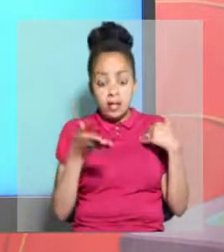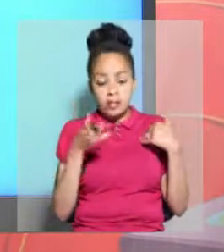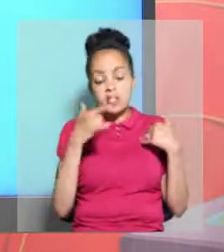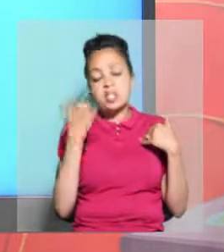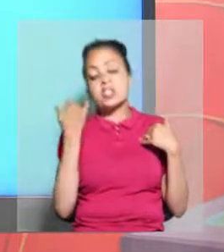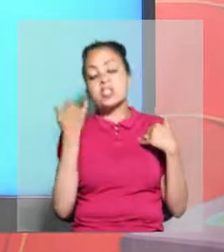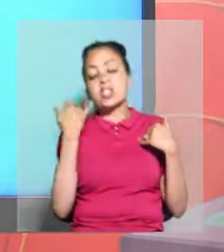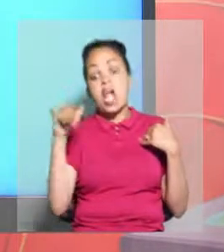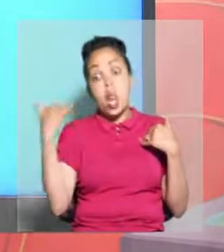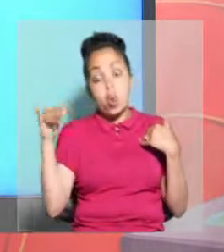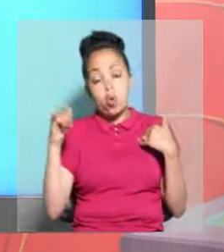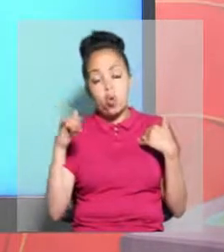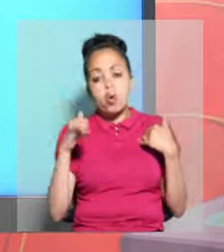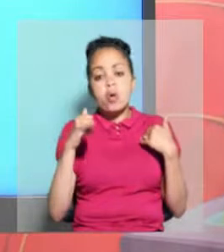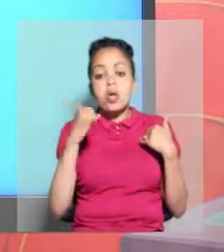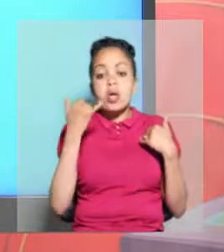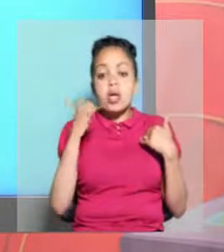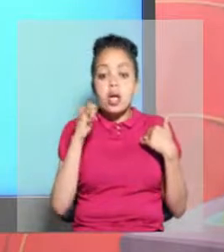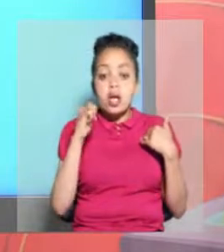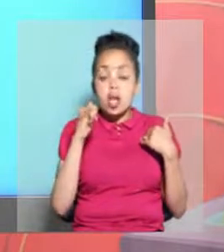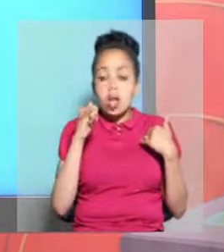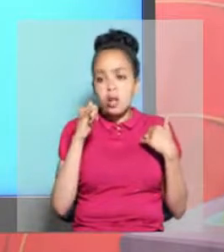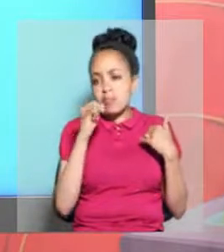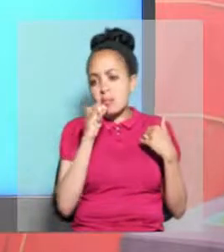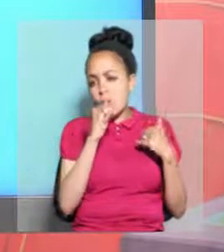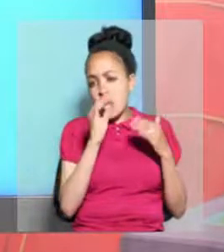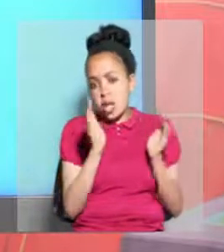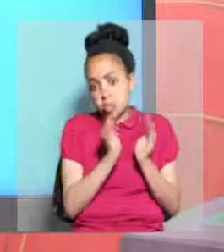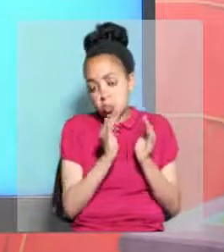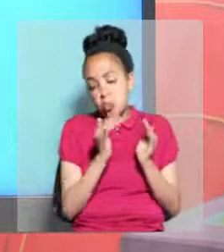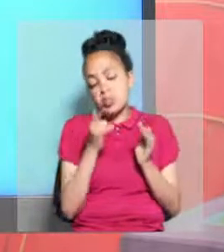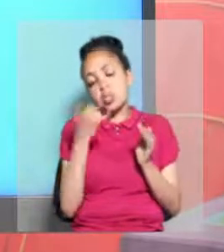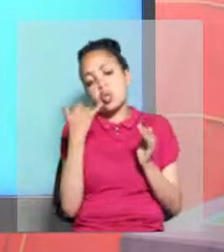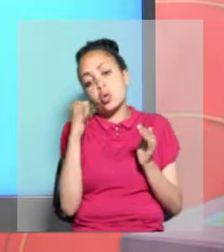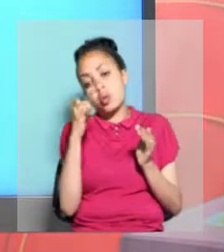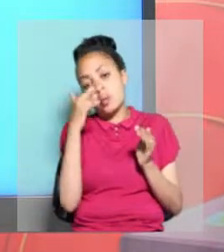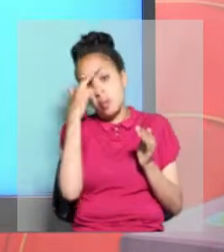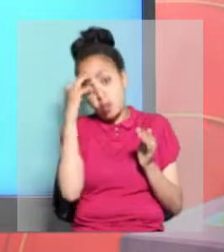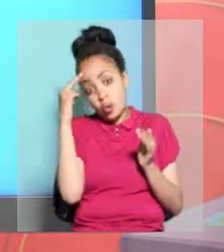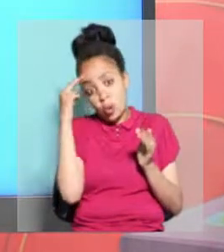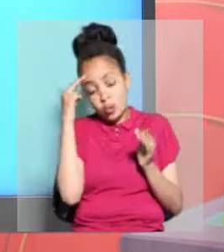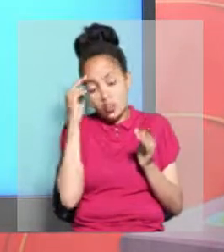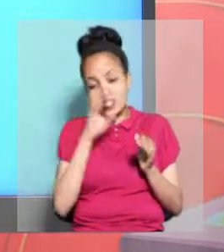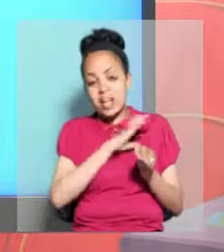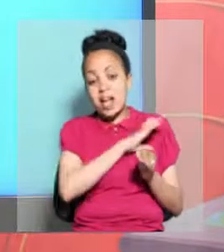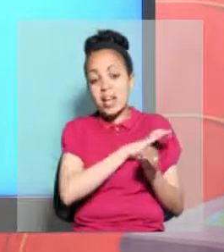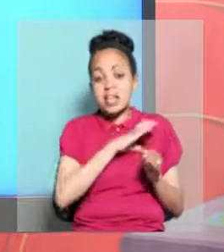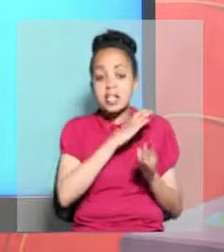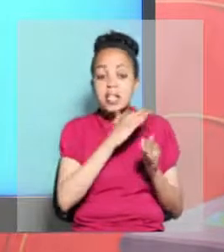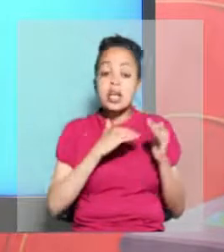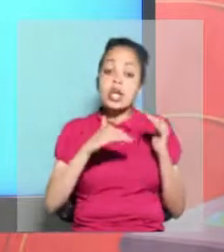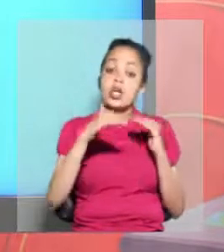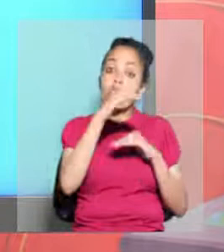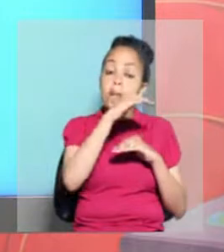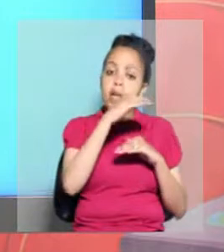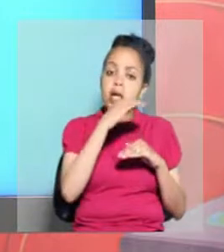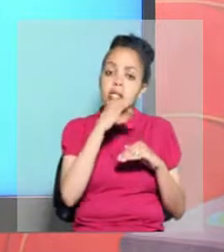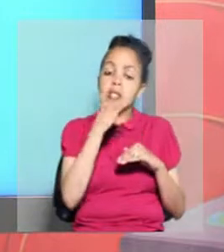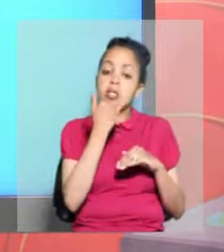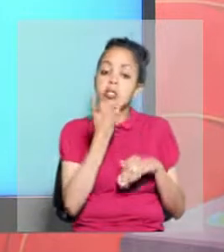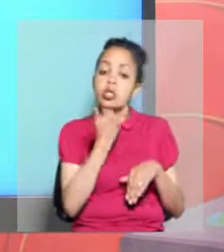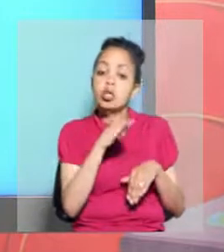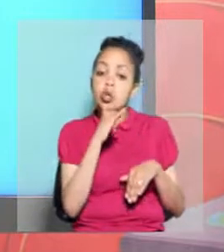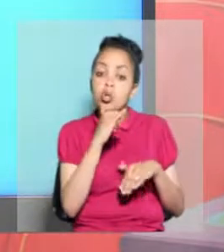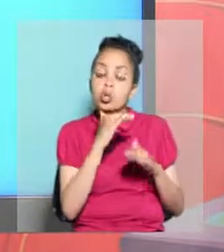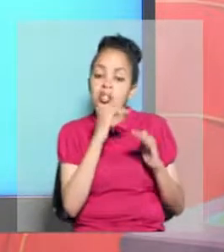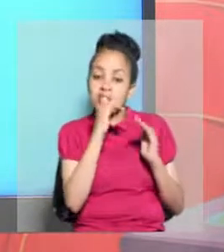is yellow. If Y small come here, it is yellow again. Because the character of dominant Y or yellow